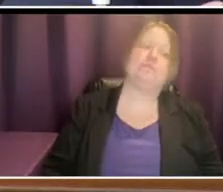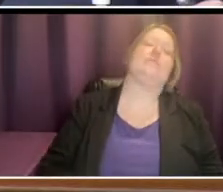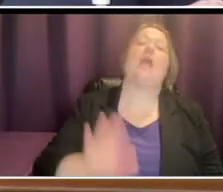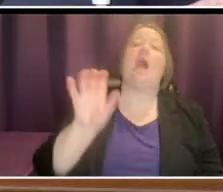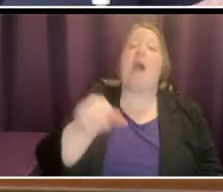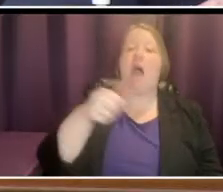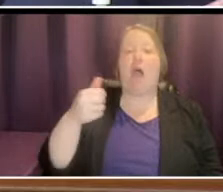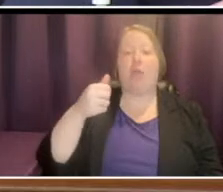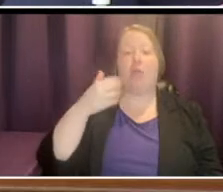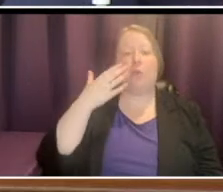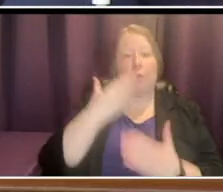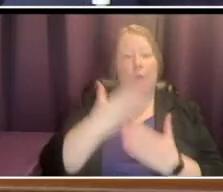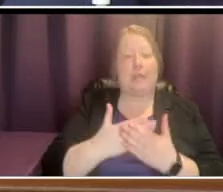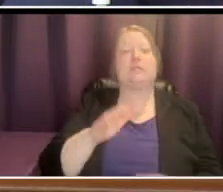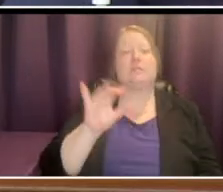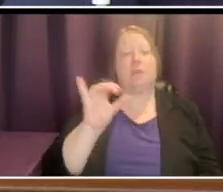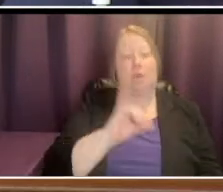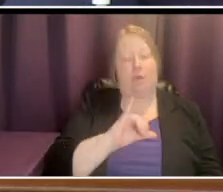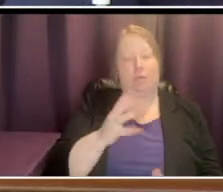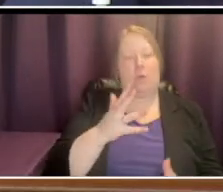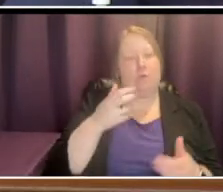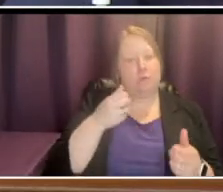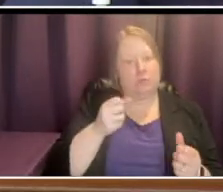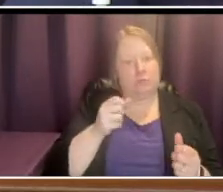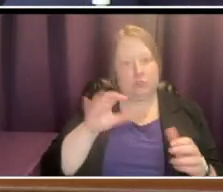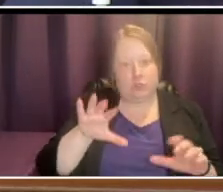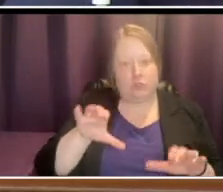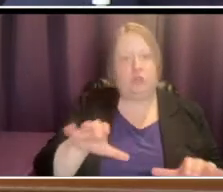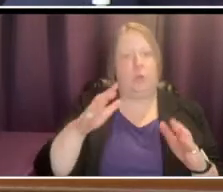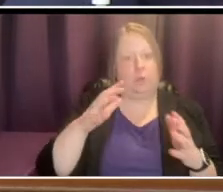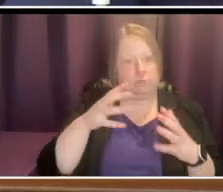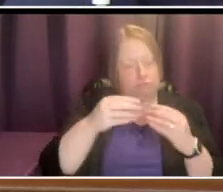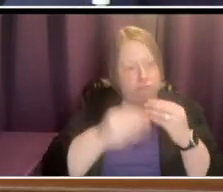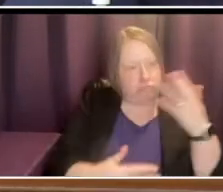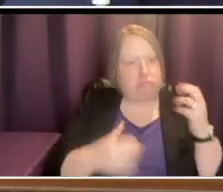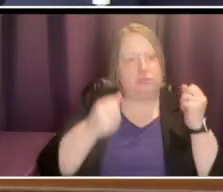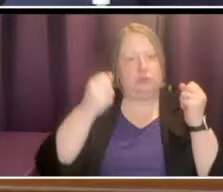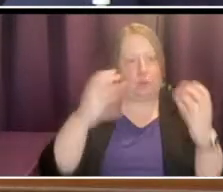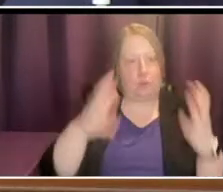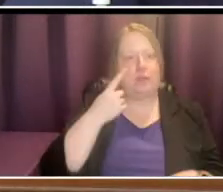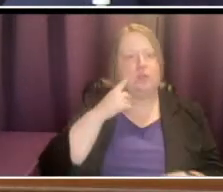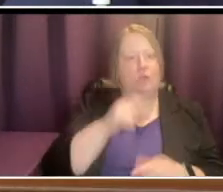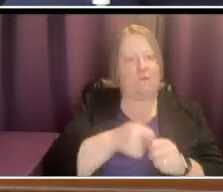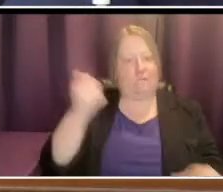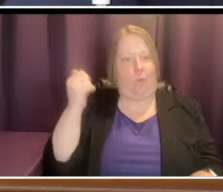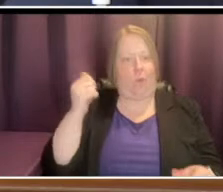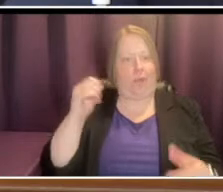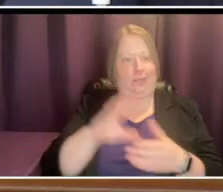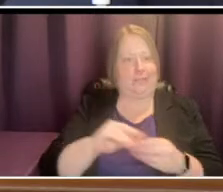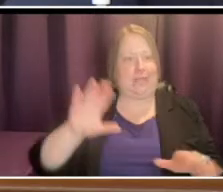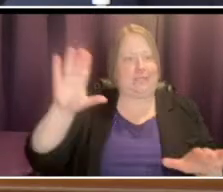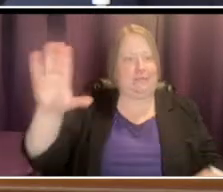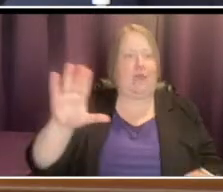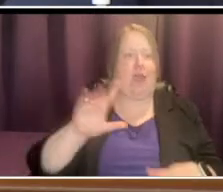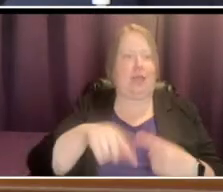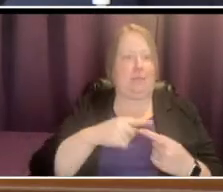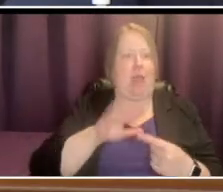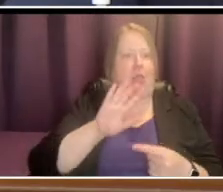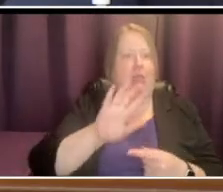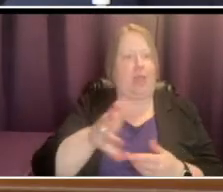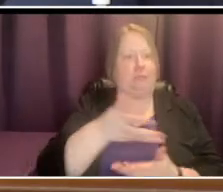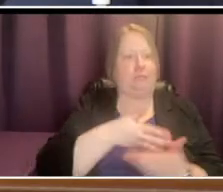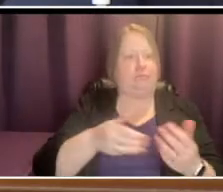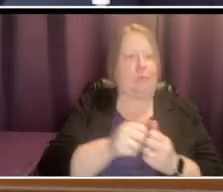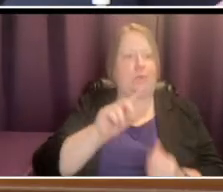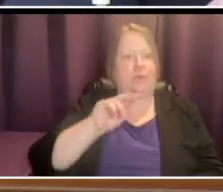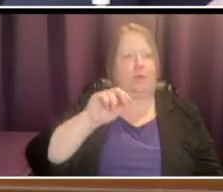to enormous lengths to avoid testifying about their dealings with Donald Trump. Steve Bannon has been tried and convicted by a jury of